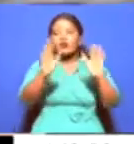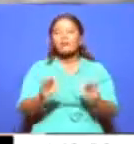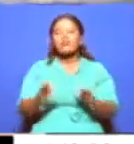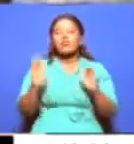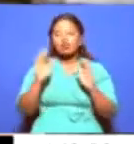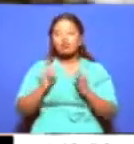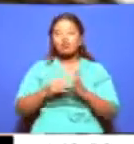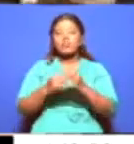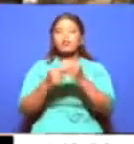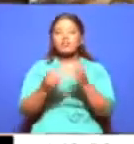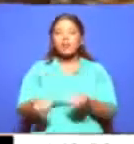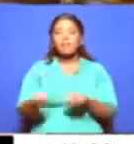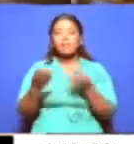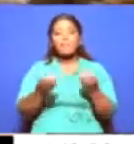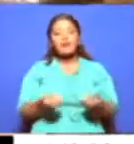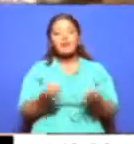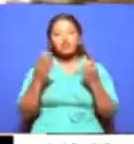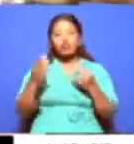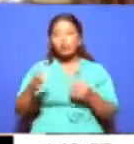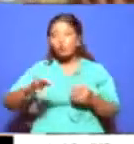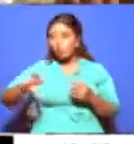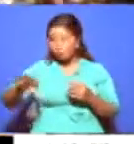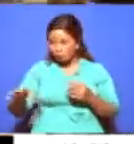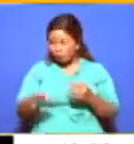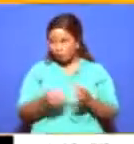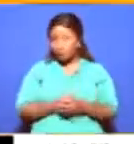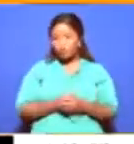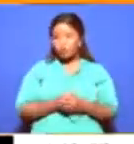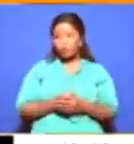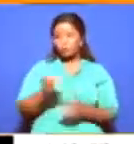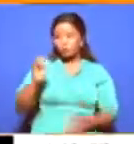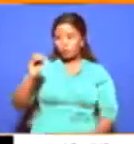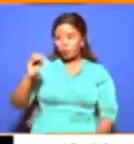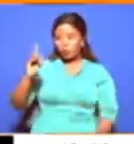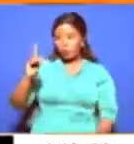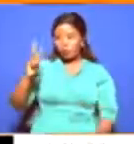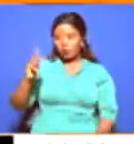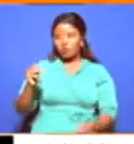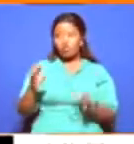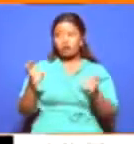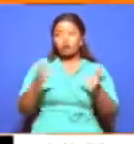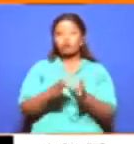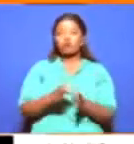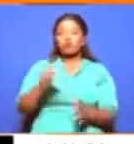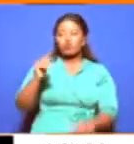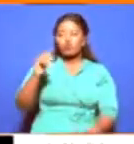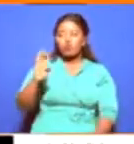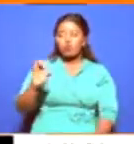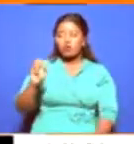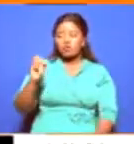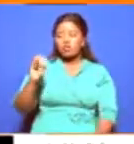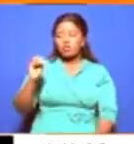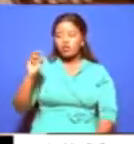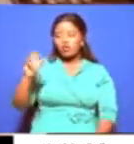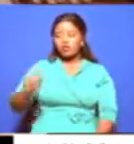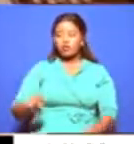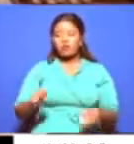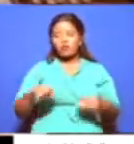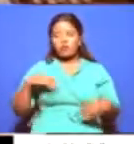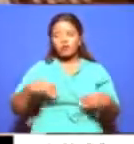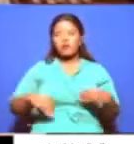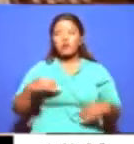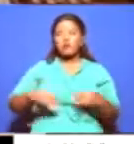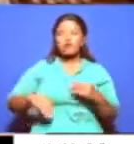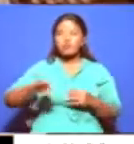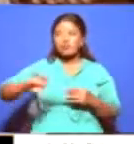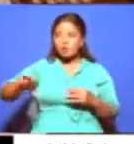hii. These as Orange Democratic Movement delegates in Teso South constituency, Busia County, faulted